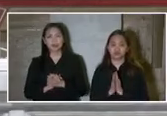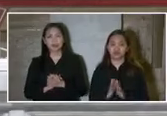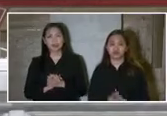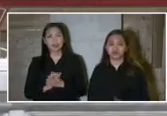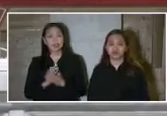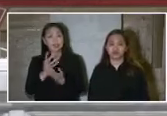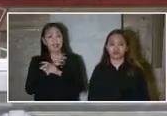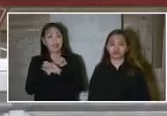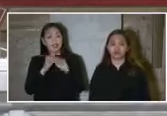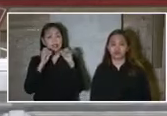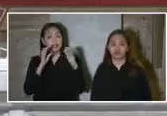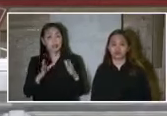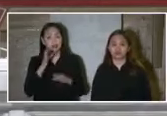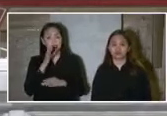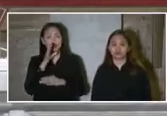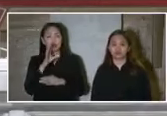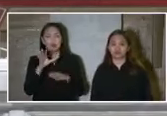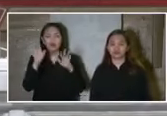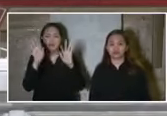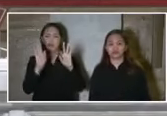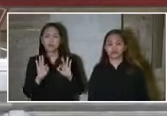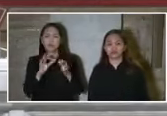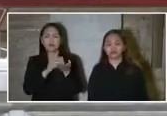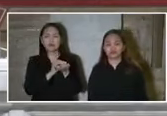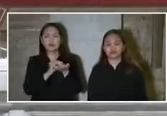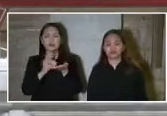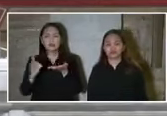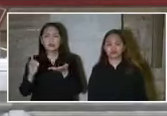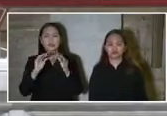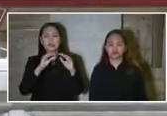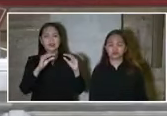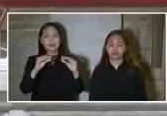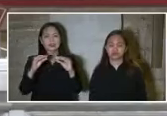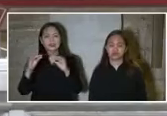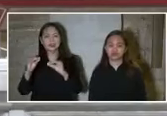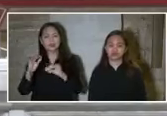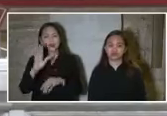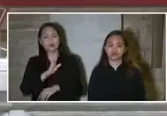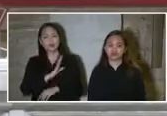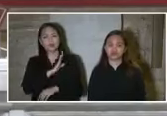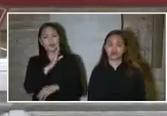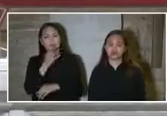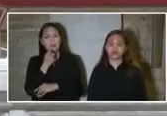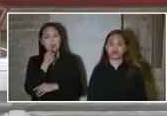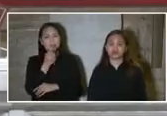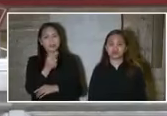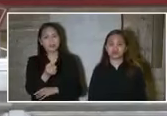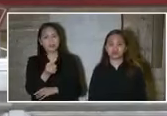At the Savior's command and formed by divine teaching, we dare.